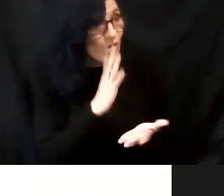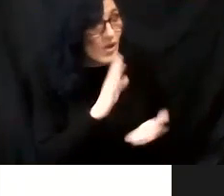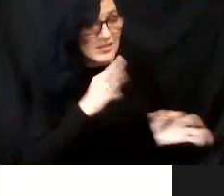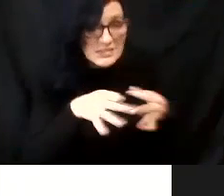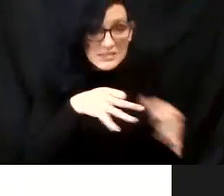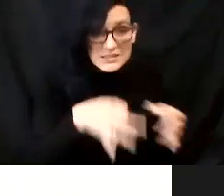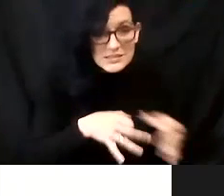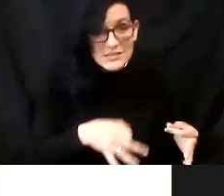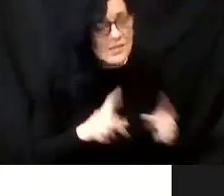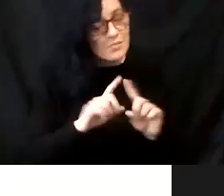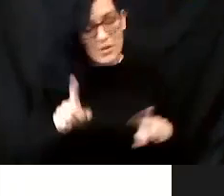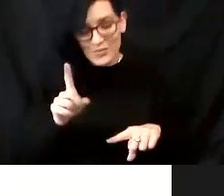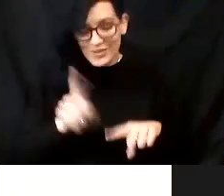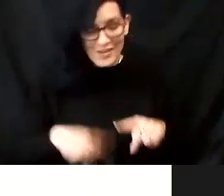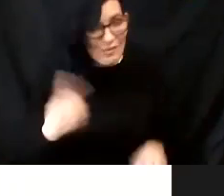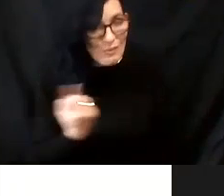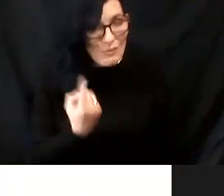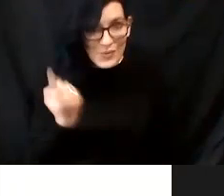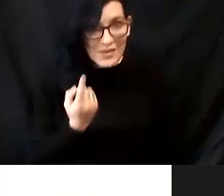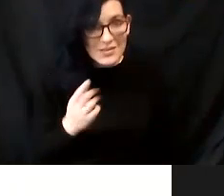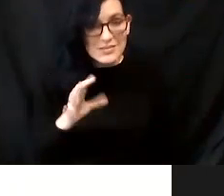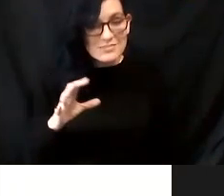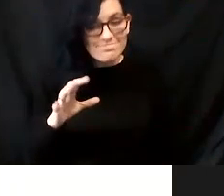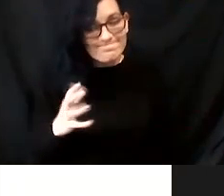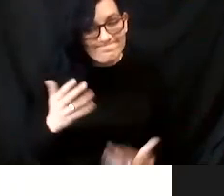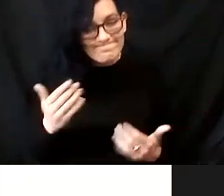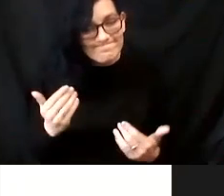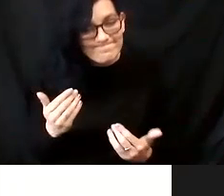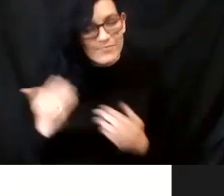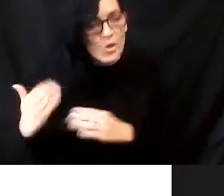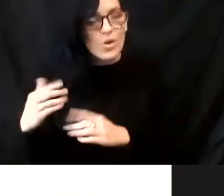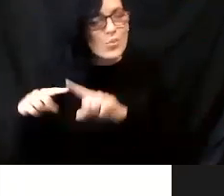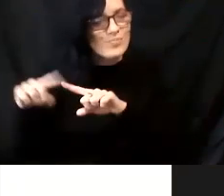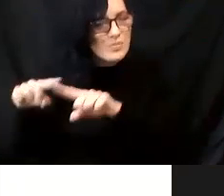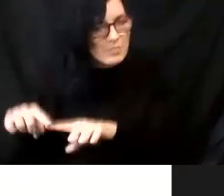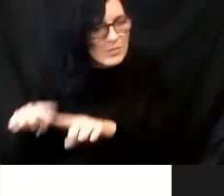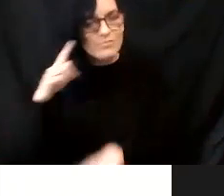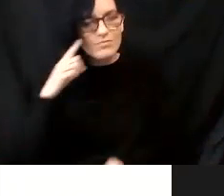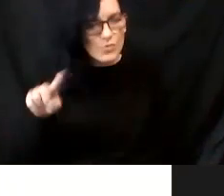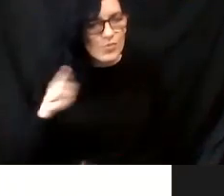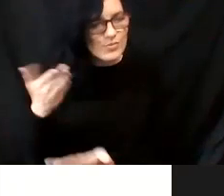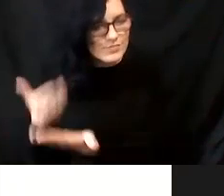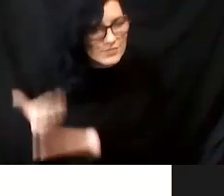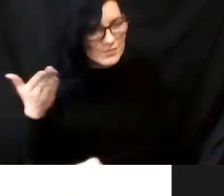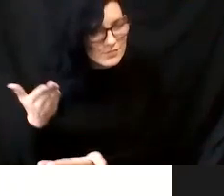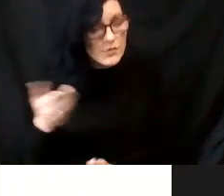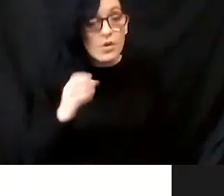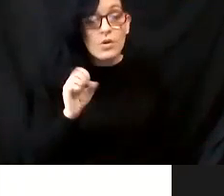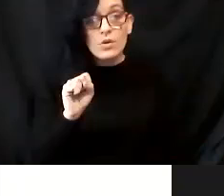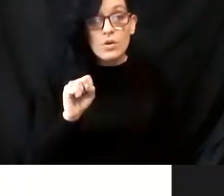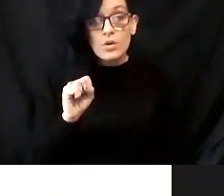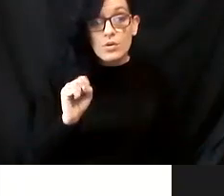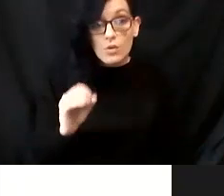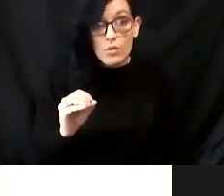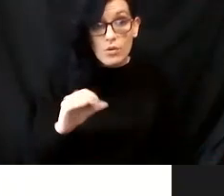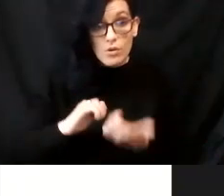So the best way for federal student loans to tell you know, if you have a federal student loan,